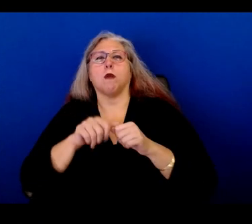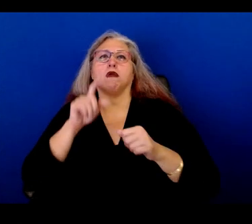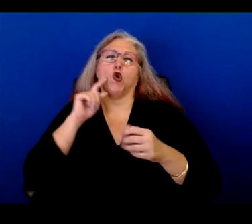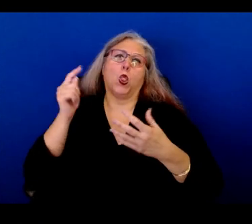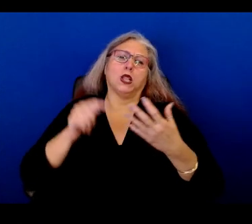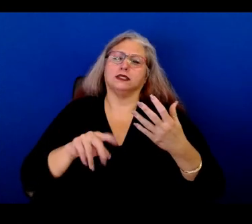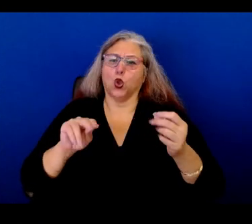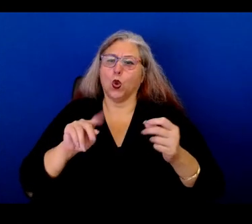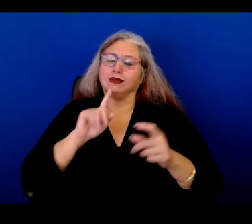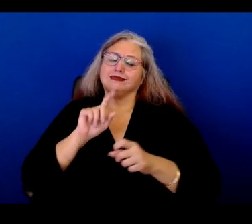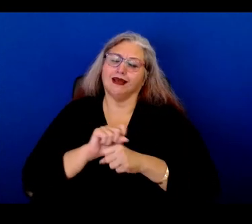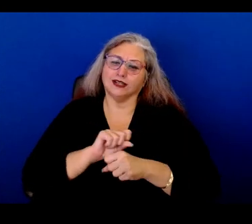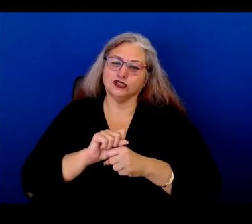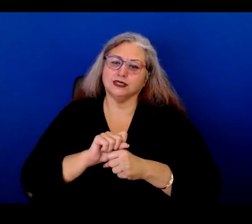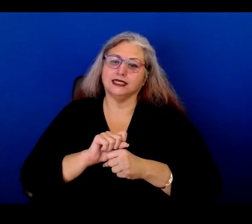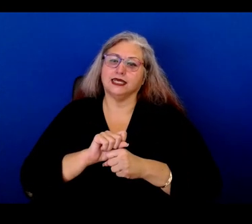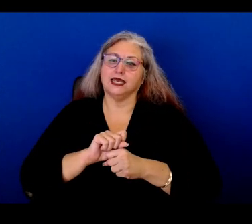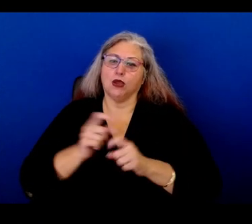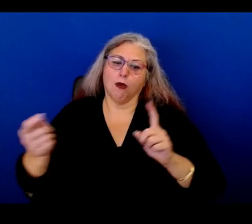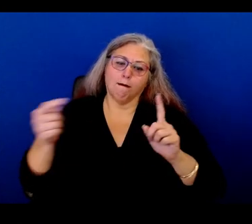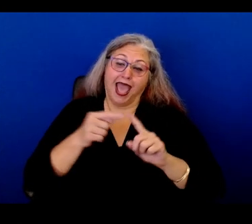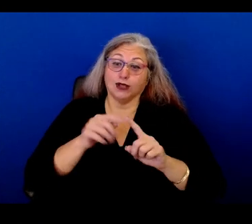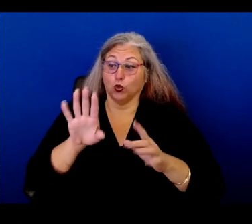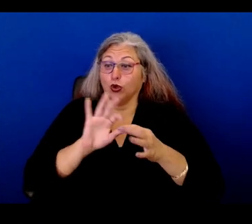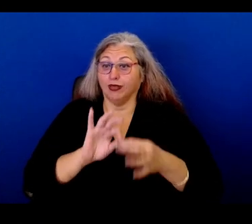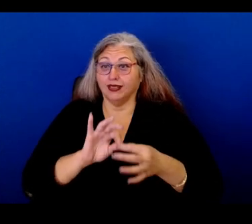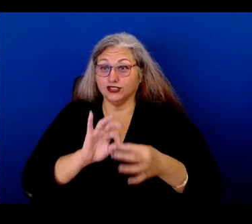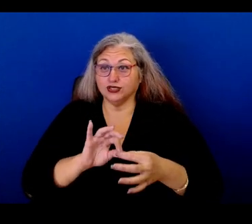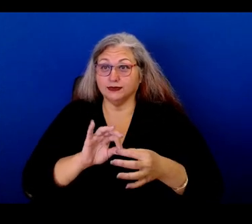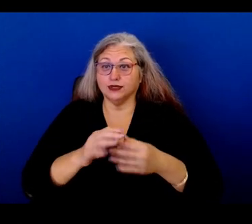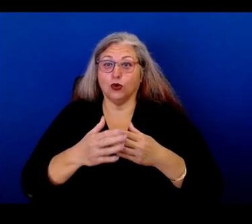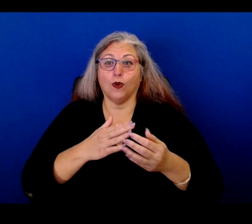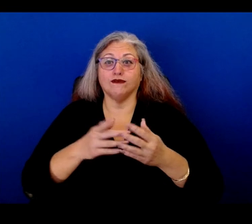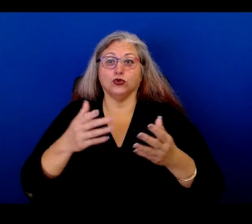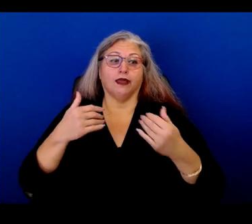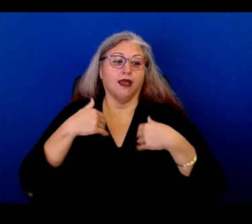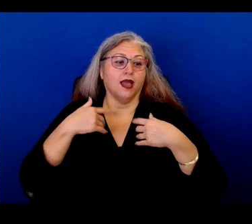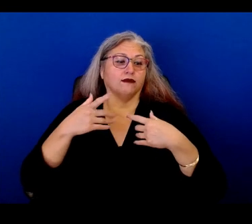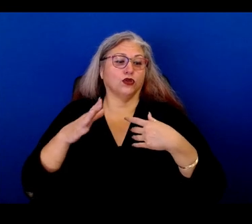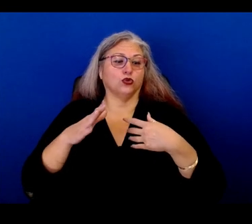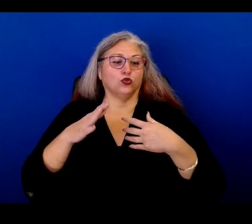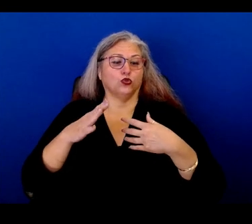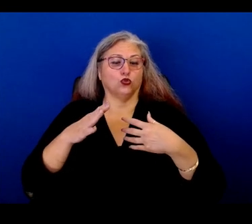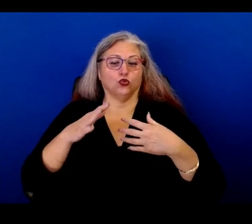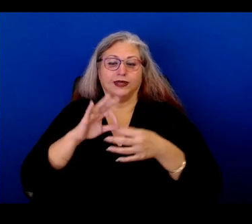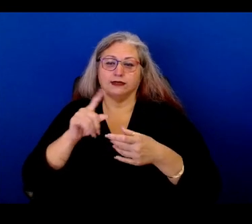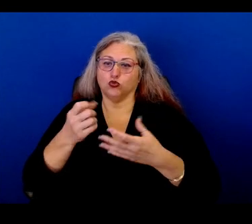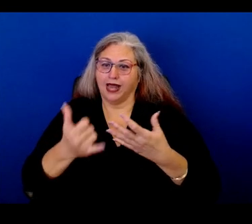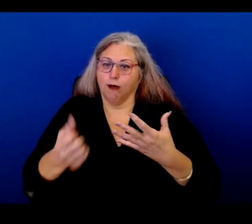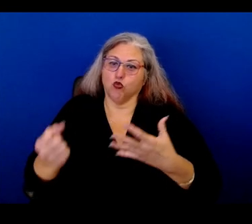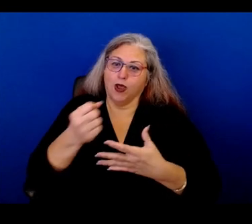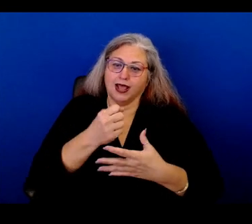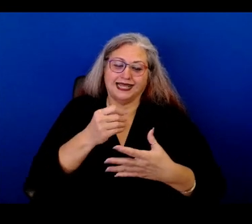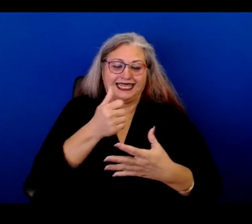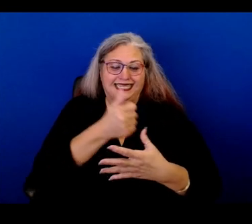it goes back to the relationships that you're having, that you're prioritizing, right? And each one is unique and precious